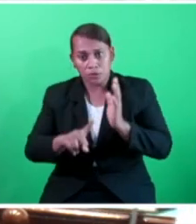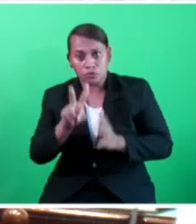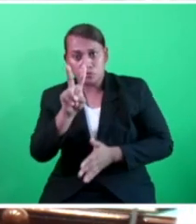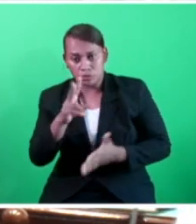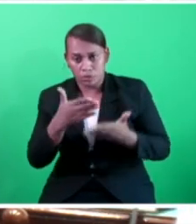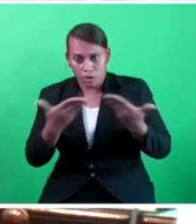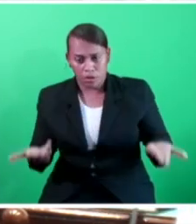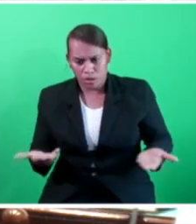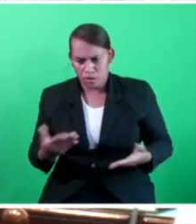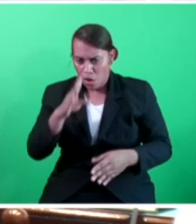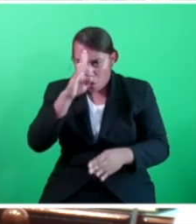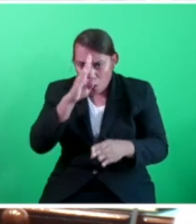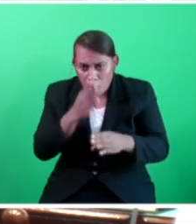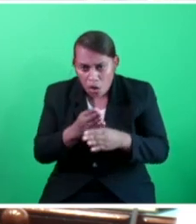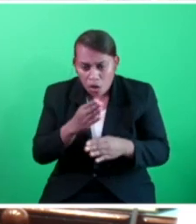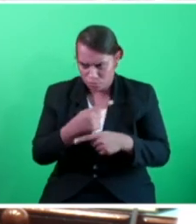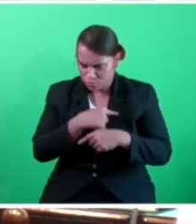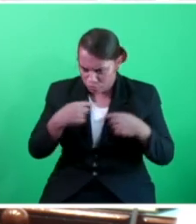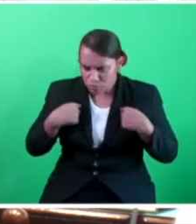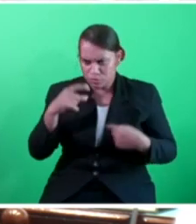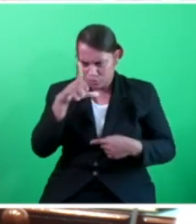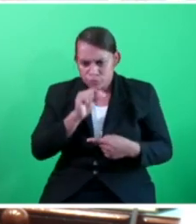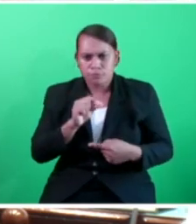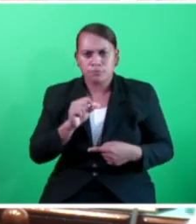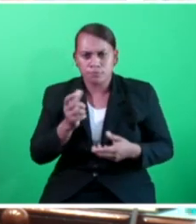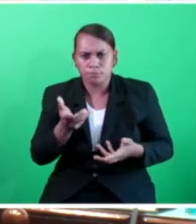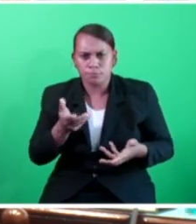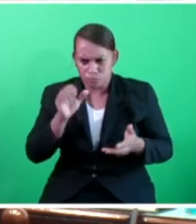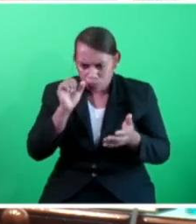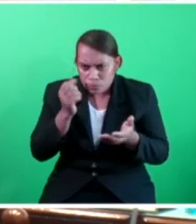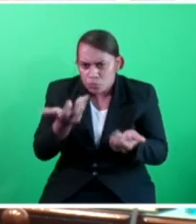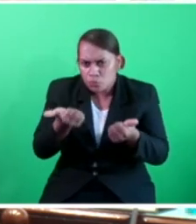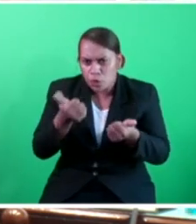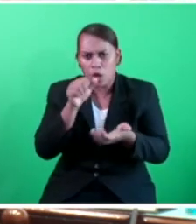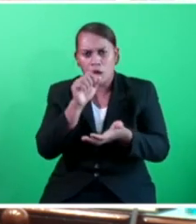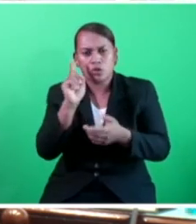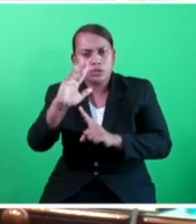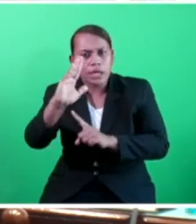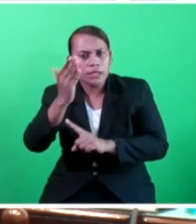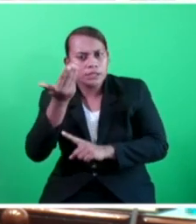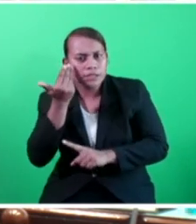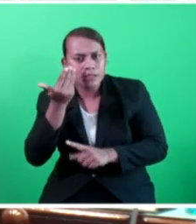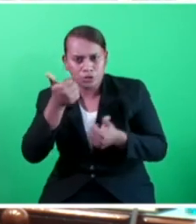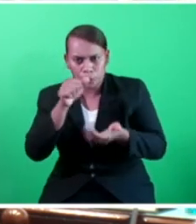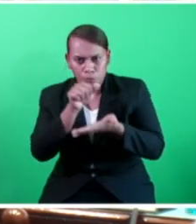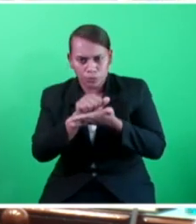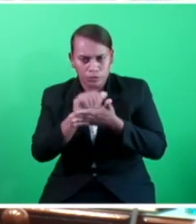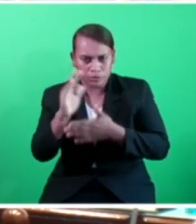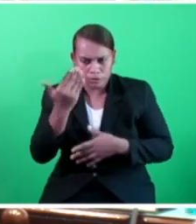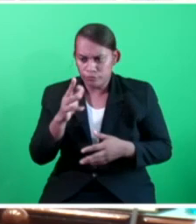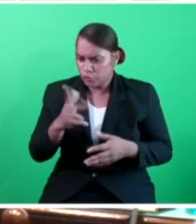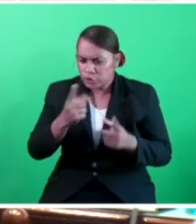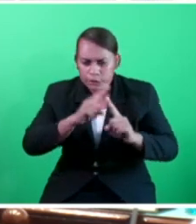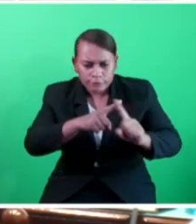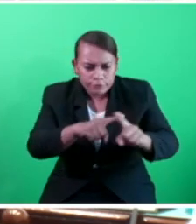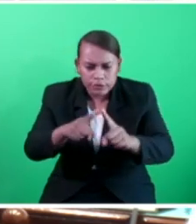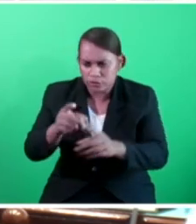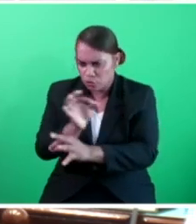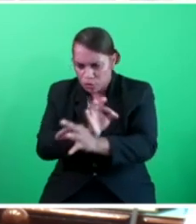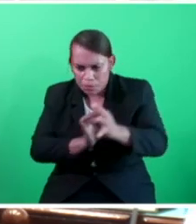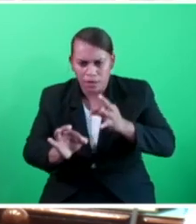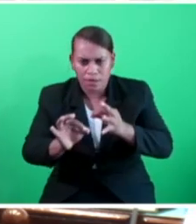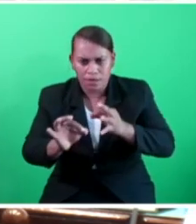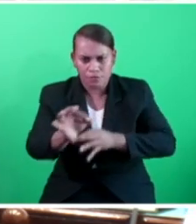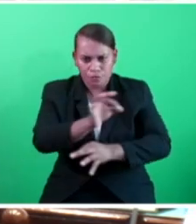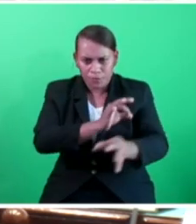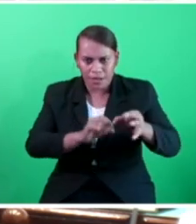be able to come up with some very good outcome in terms of alternatives which will have no effect on the environment and